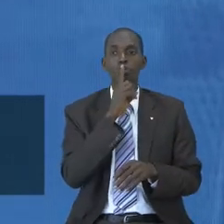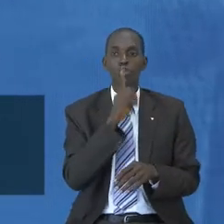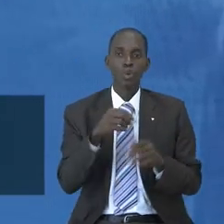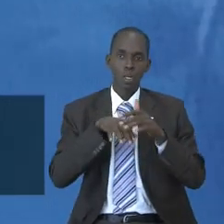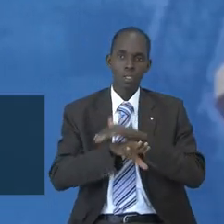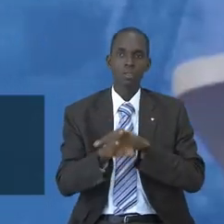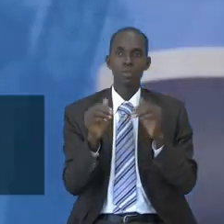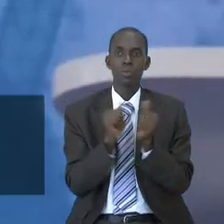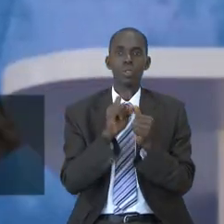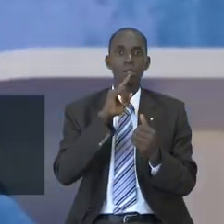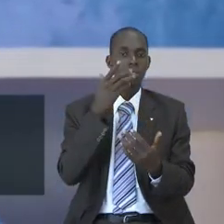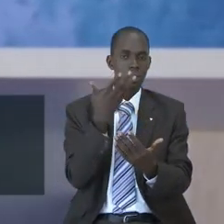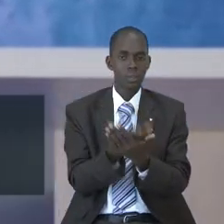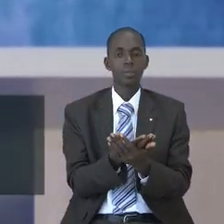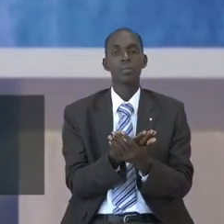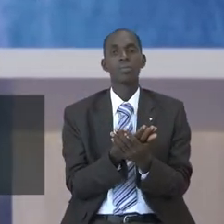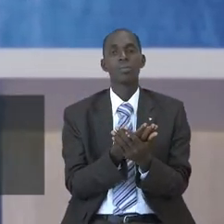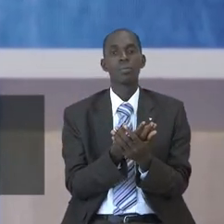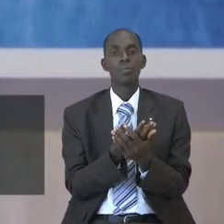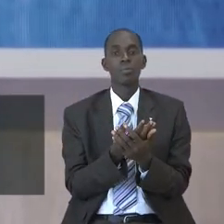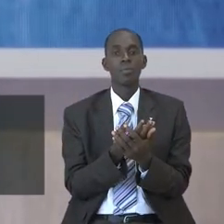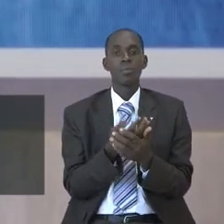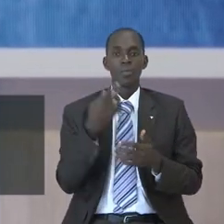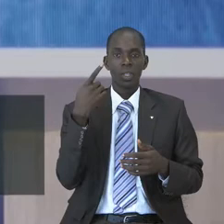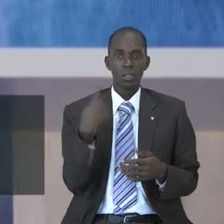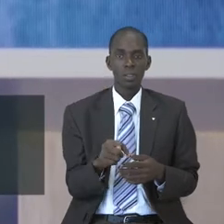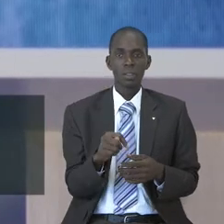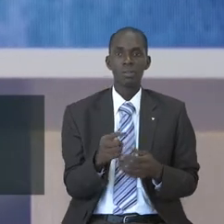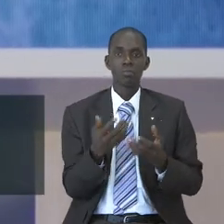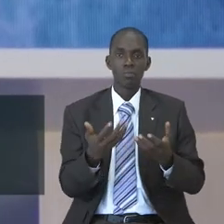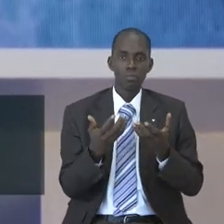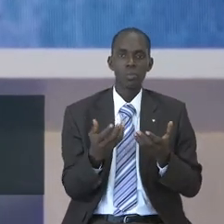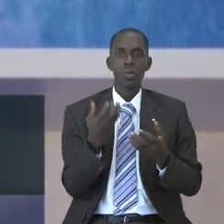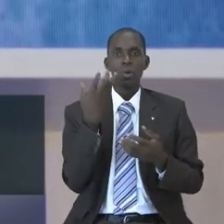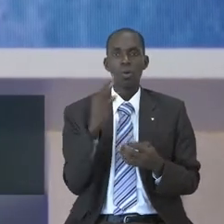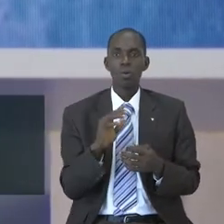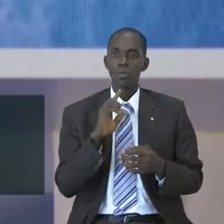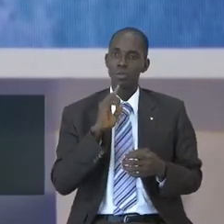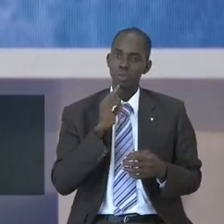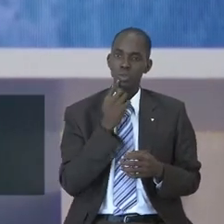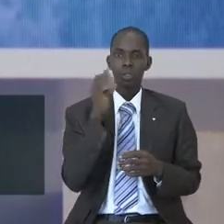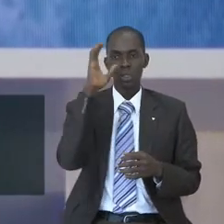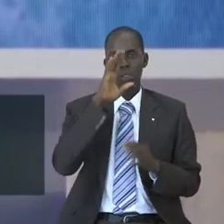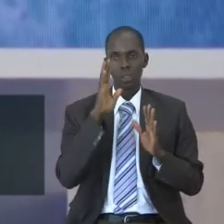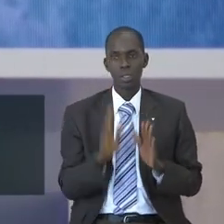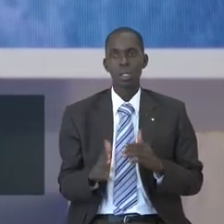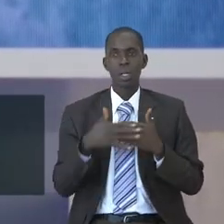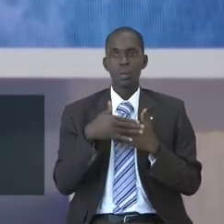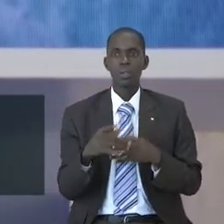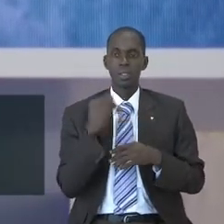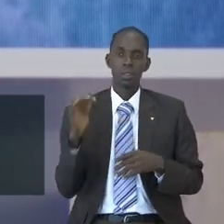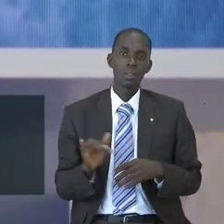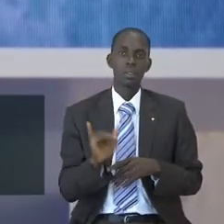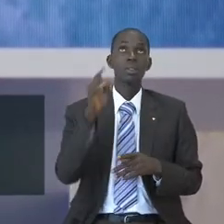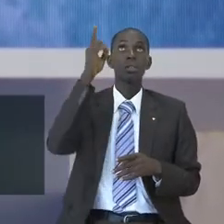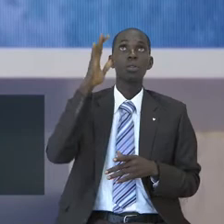Number three, the quest of sincere seekers after the eternal God. Let's look at